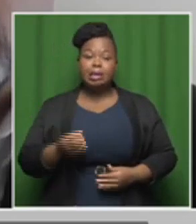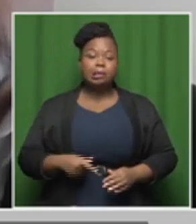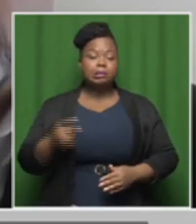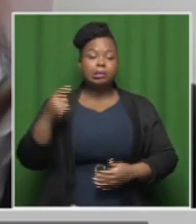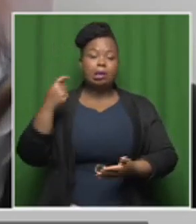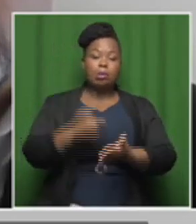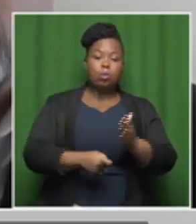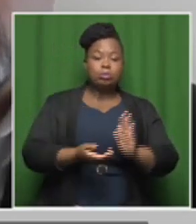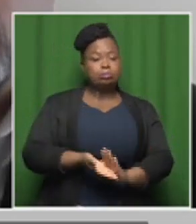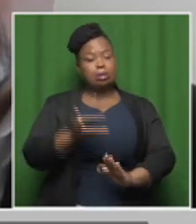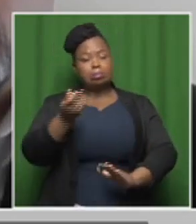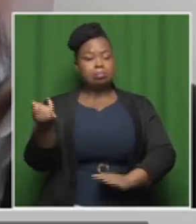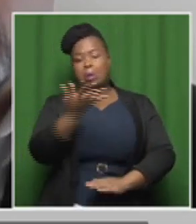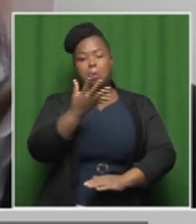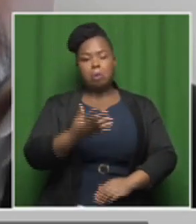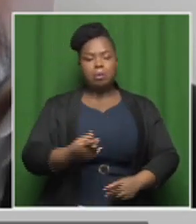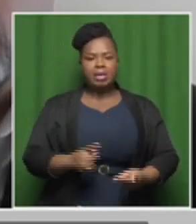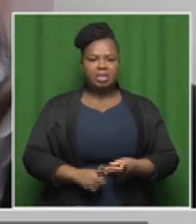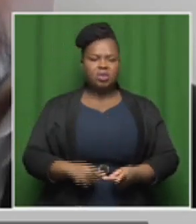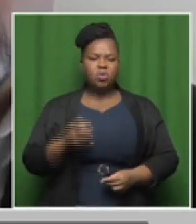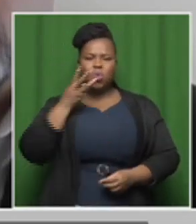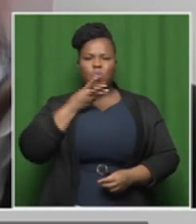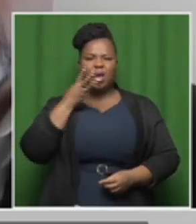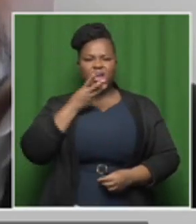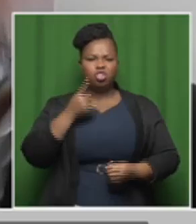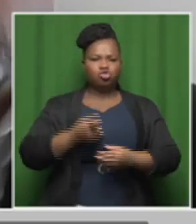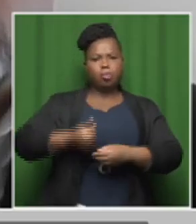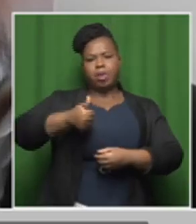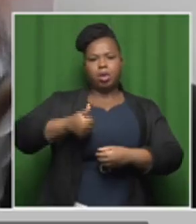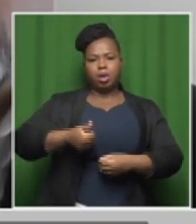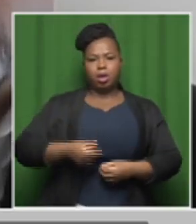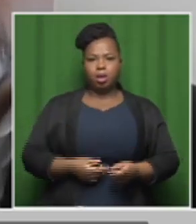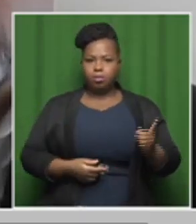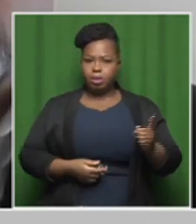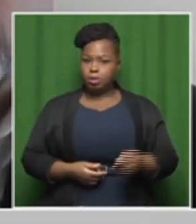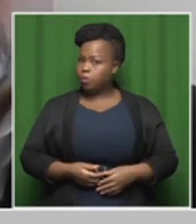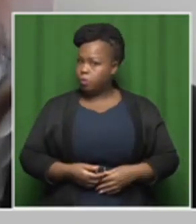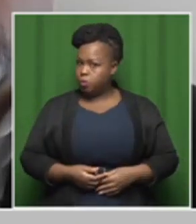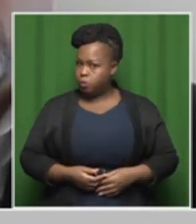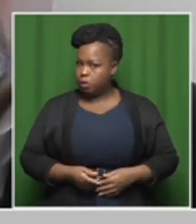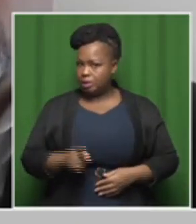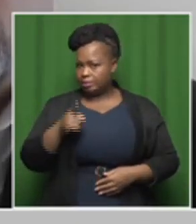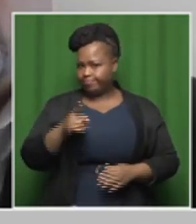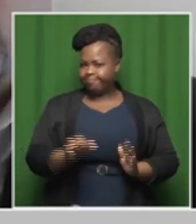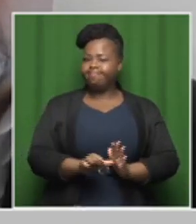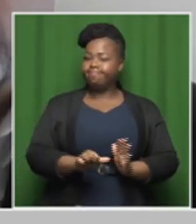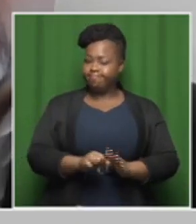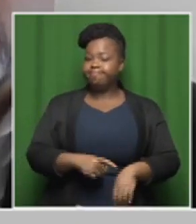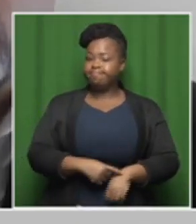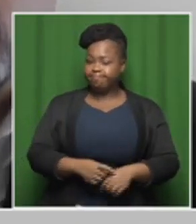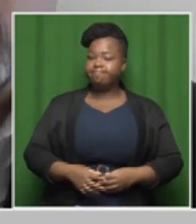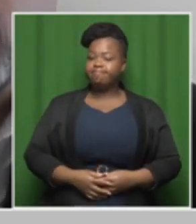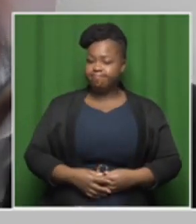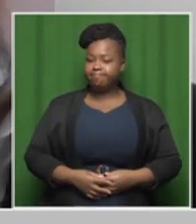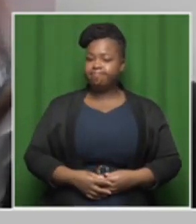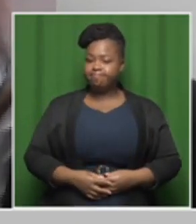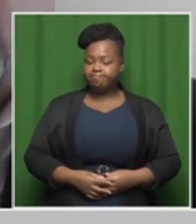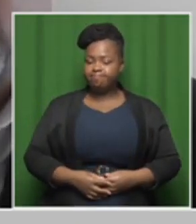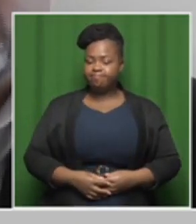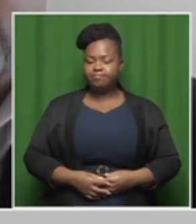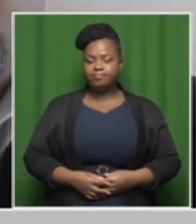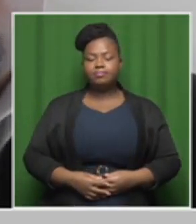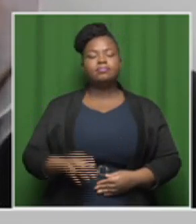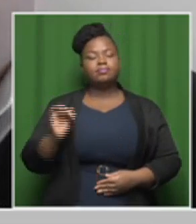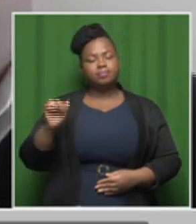on wines and champagnes or whatever the case may be. So this is a very, very important time.